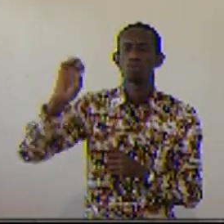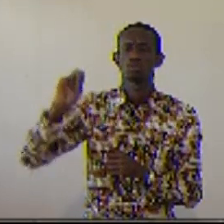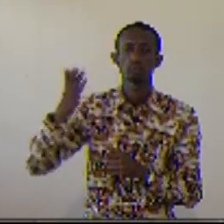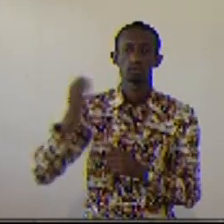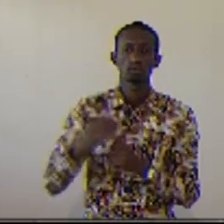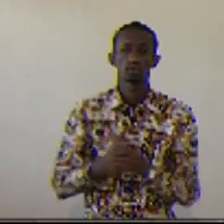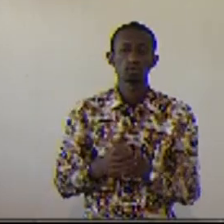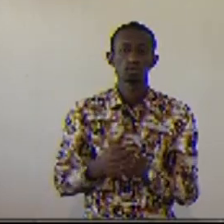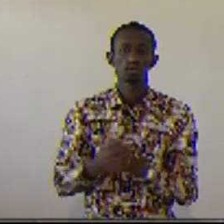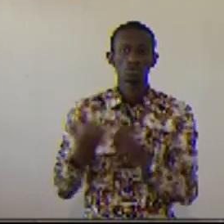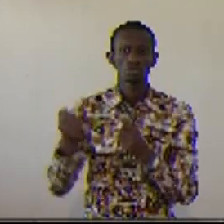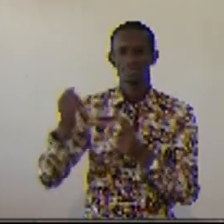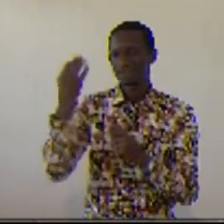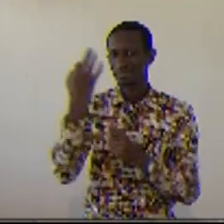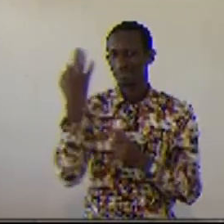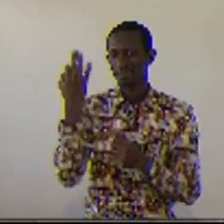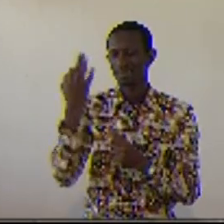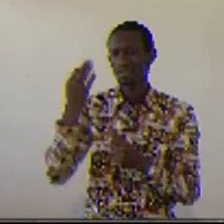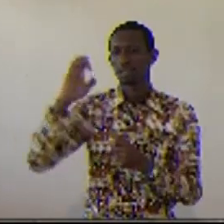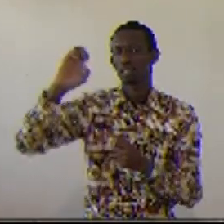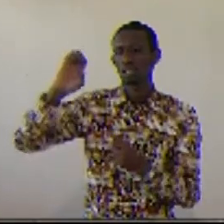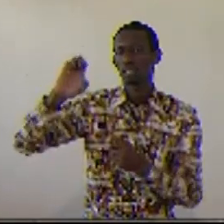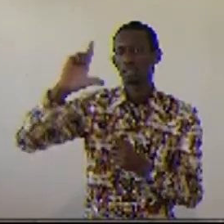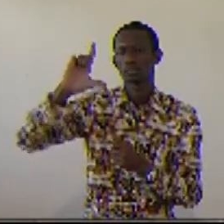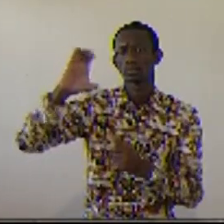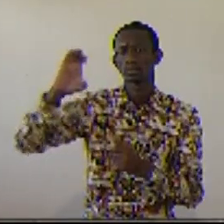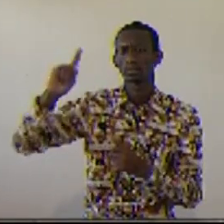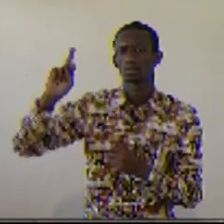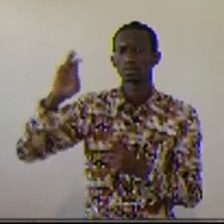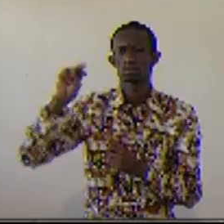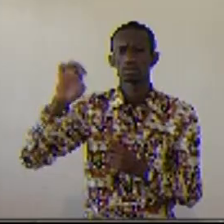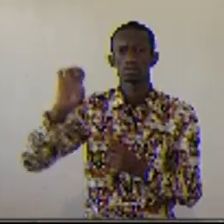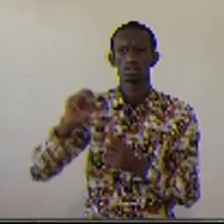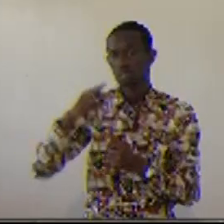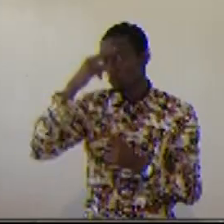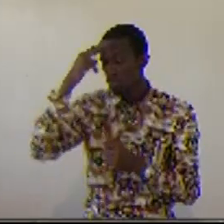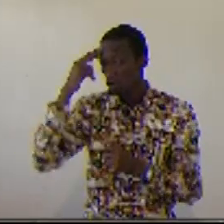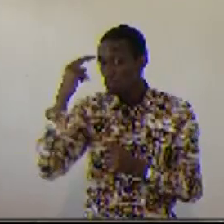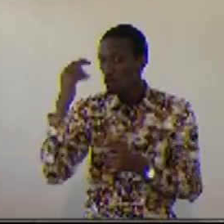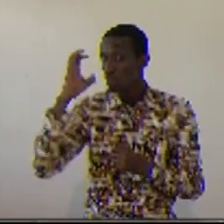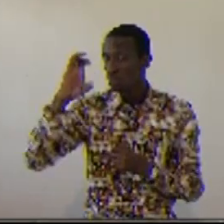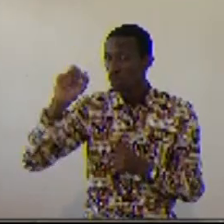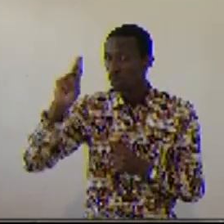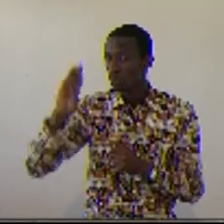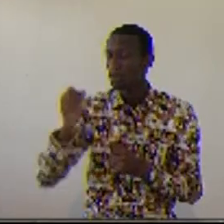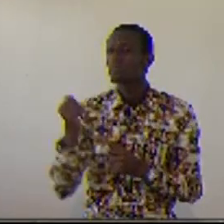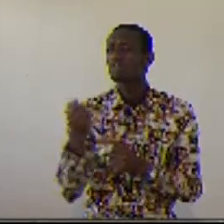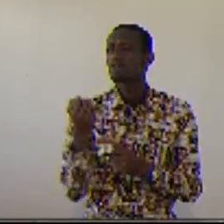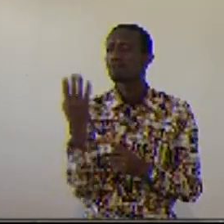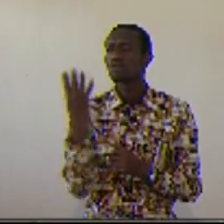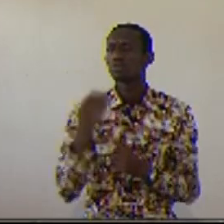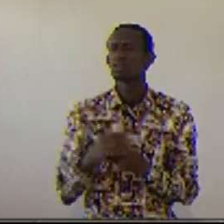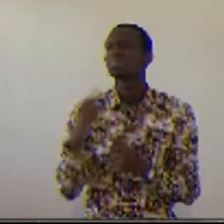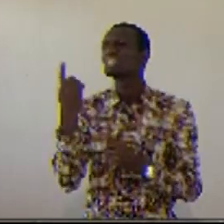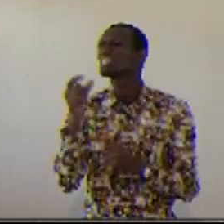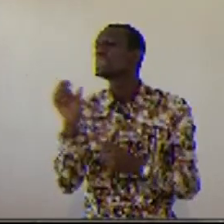Where is another electron? Because carbon has got 4 electrons in the outermost shell. So where is another one? Another one